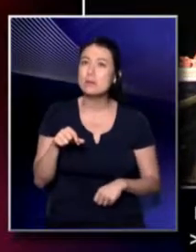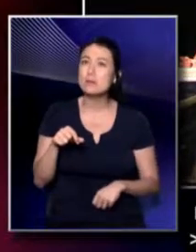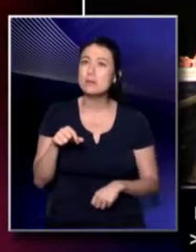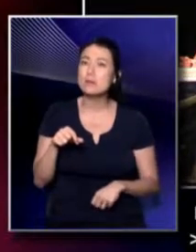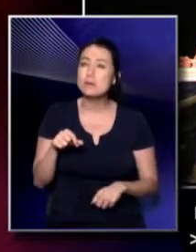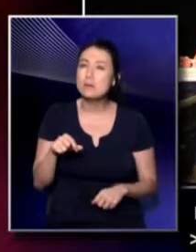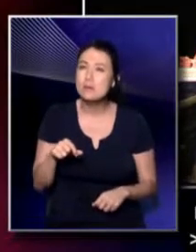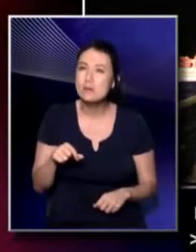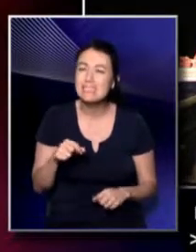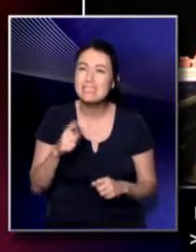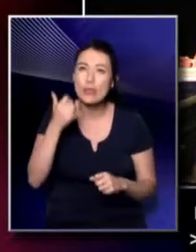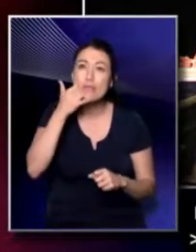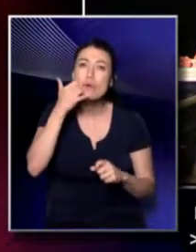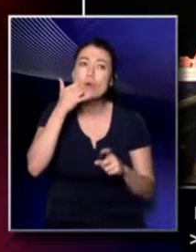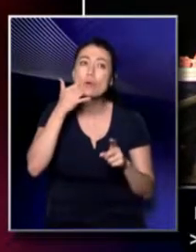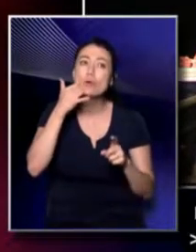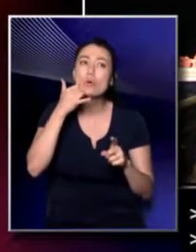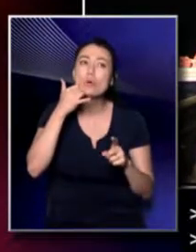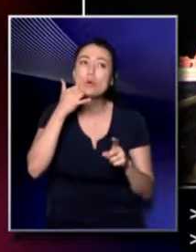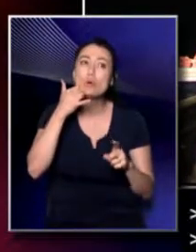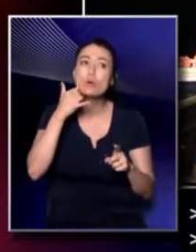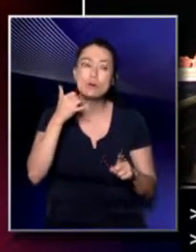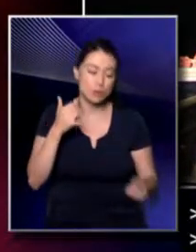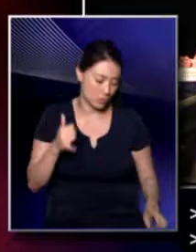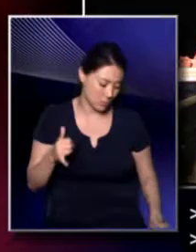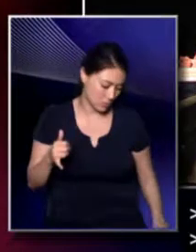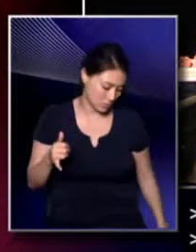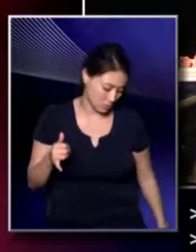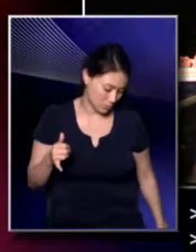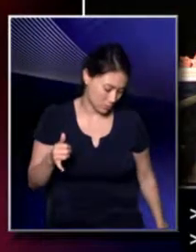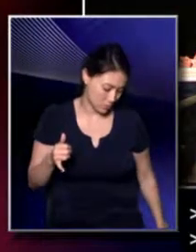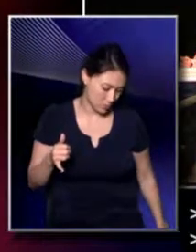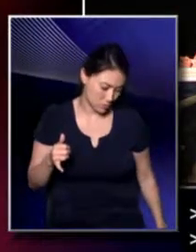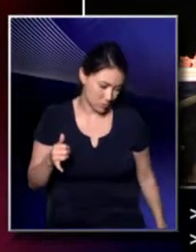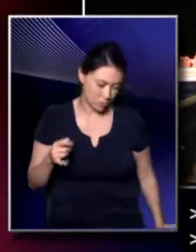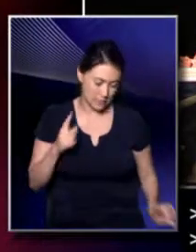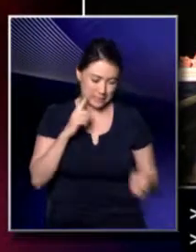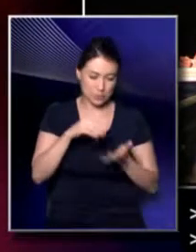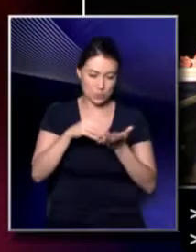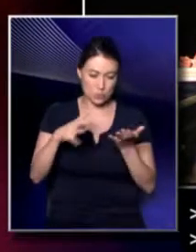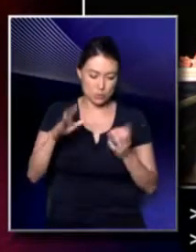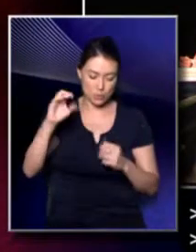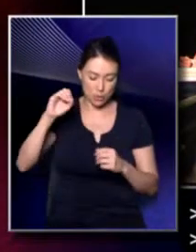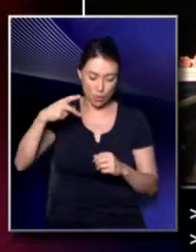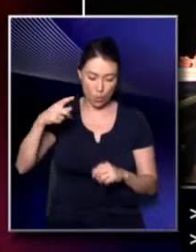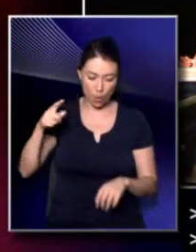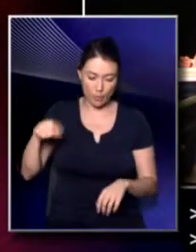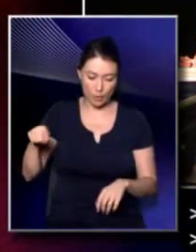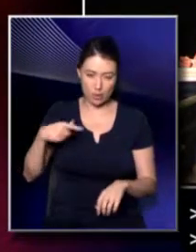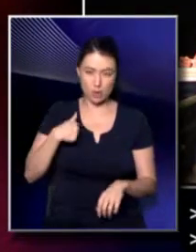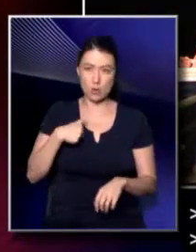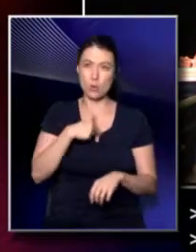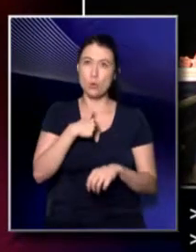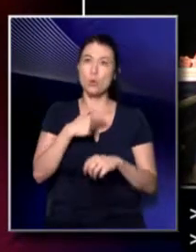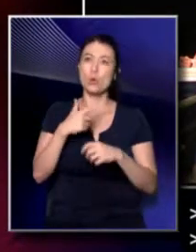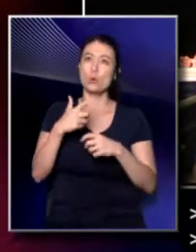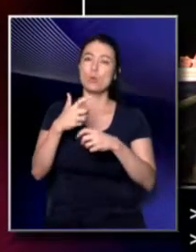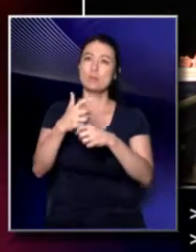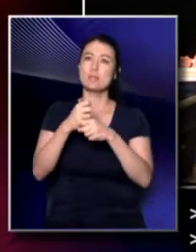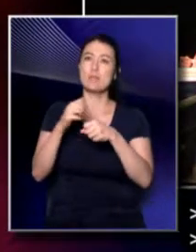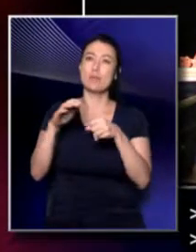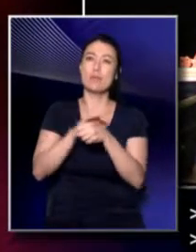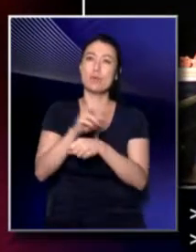Richard, the next meeting, as I understand, the students in the co-op, we received the full voucher